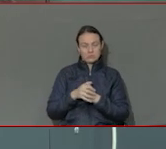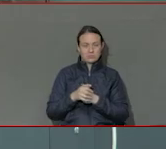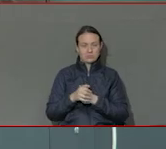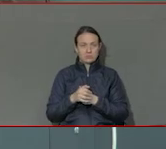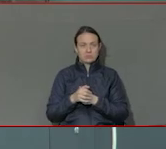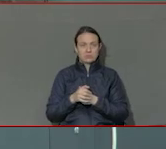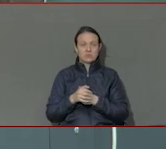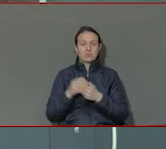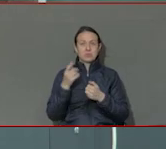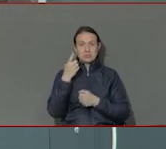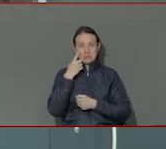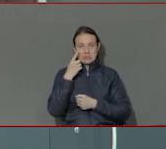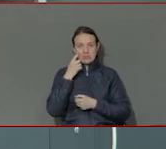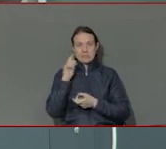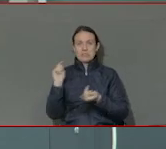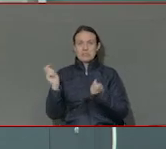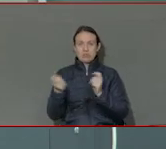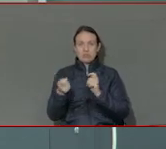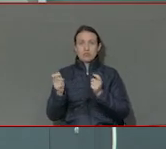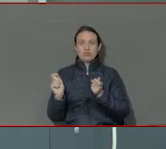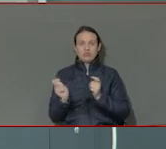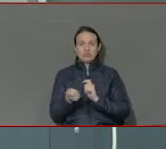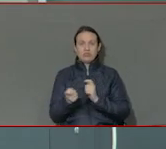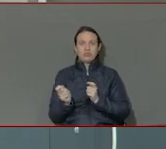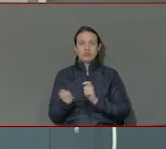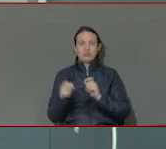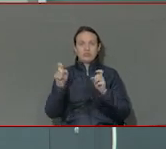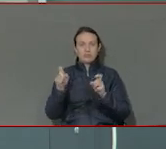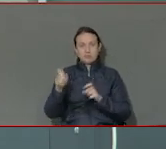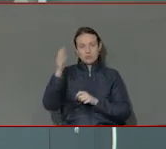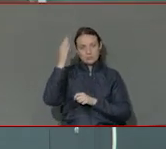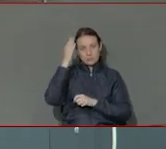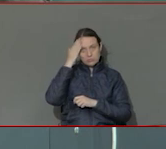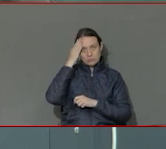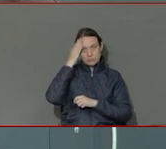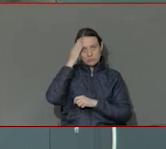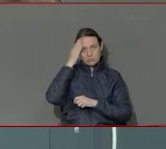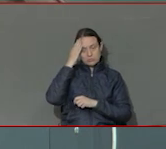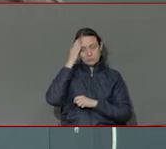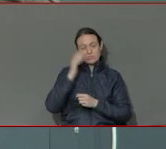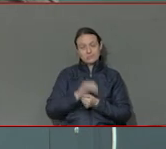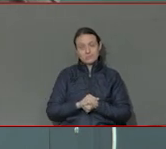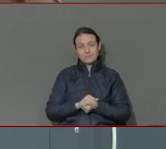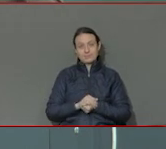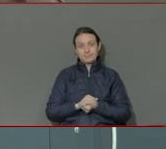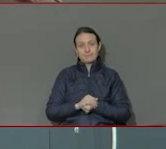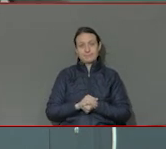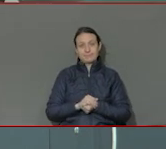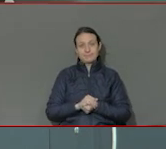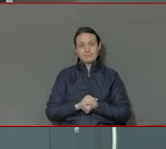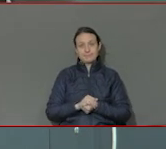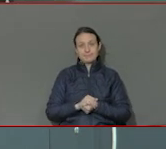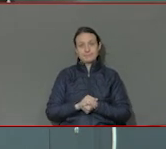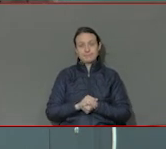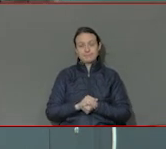the significance that we must know and we must be able to look at. So